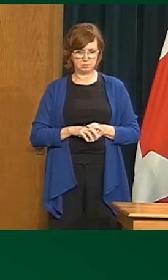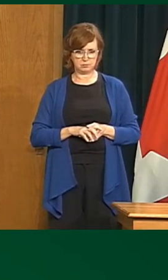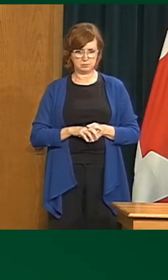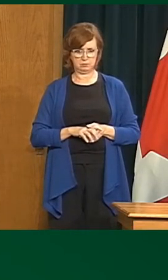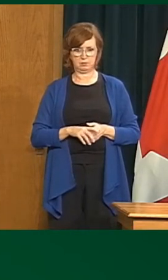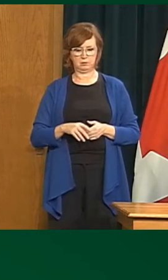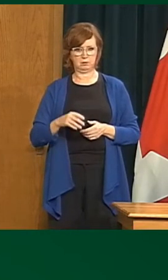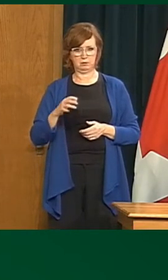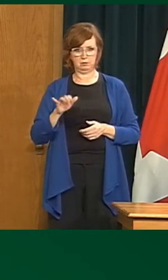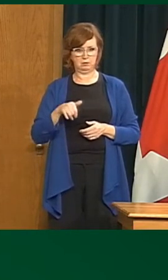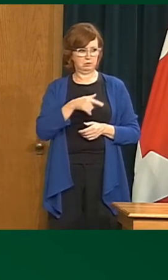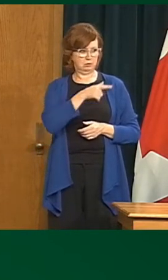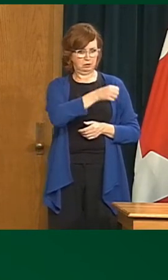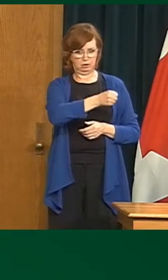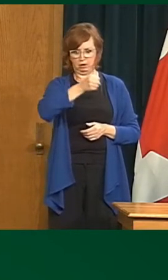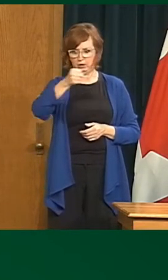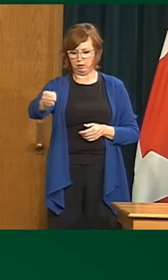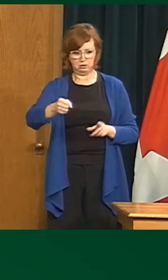have COVID-19?